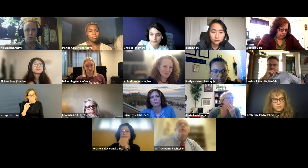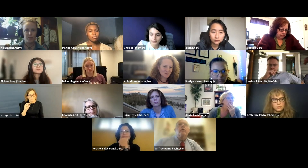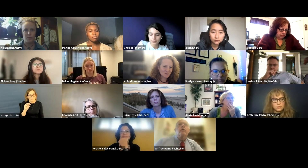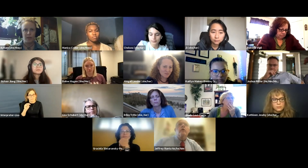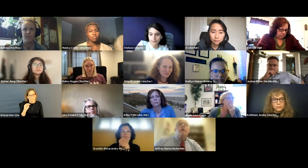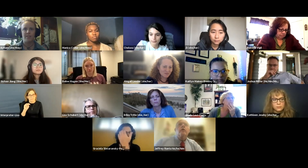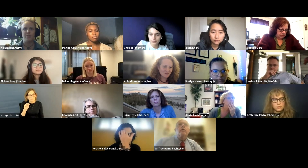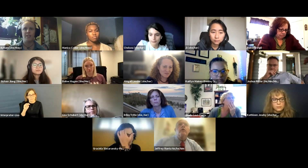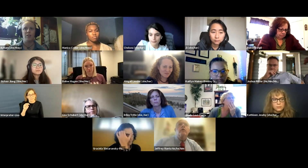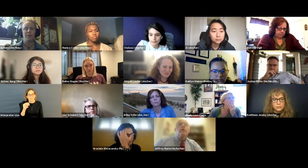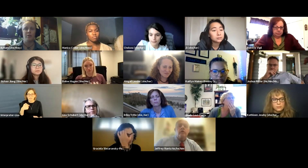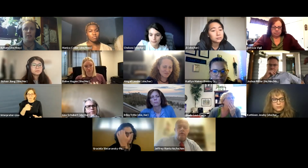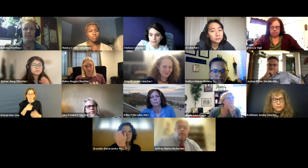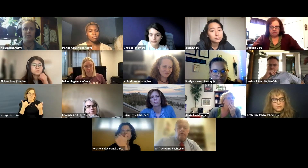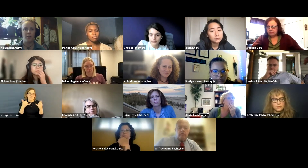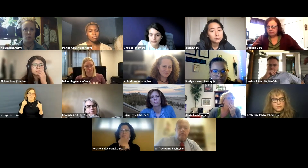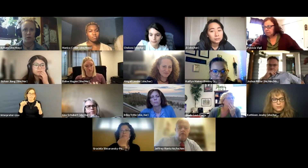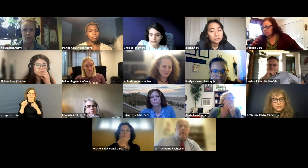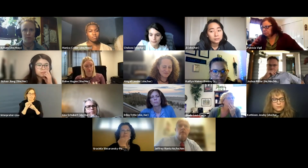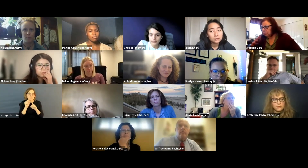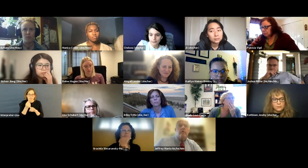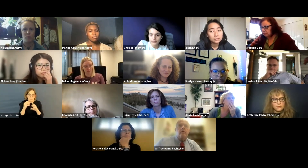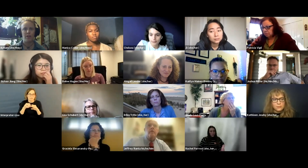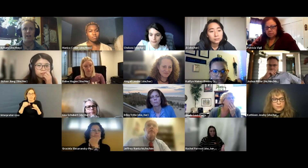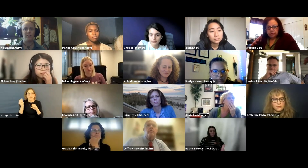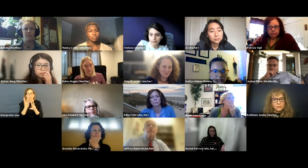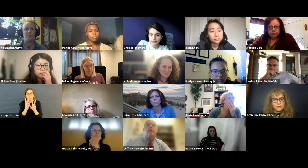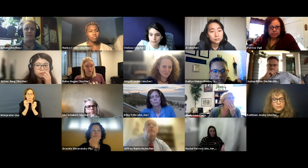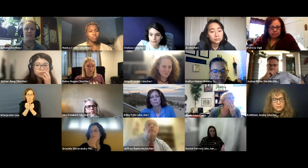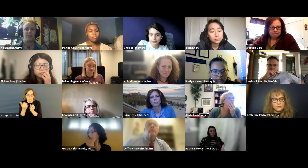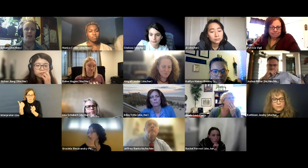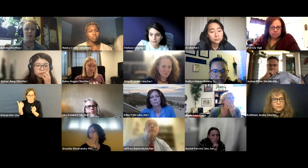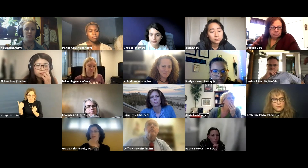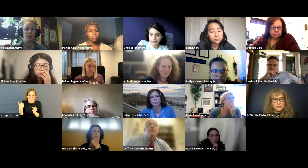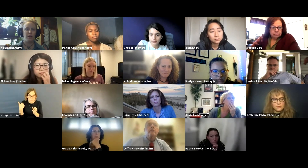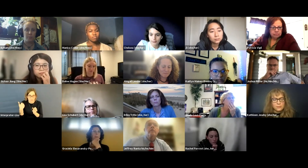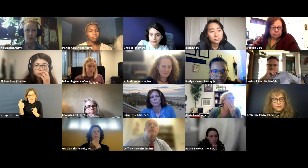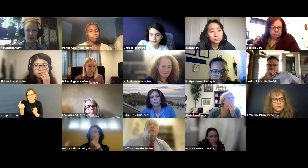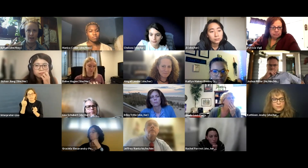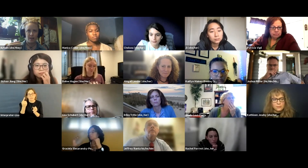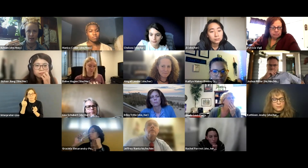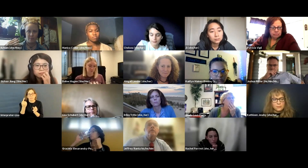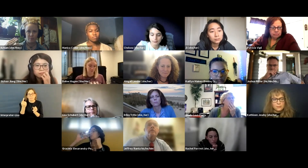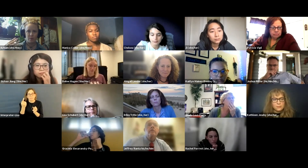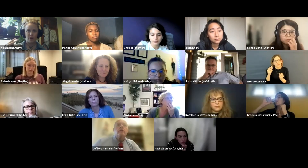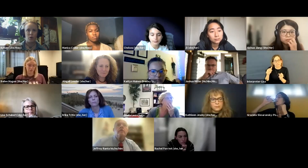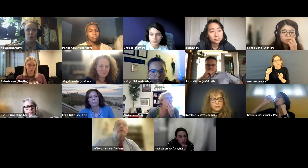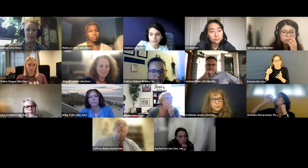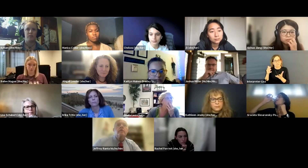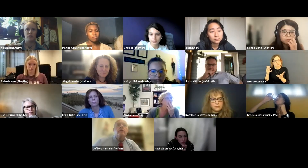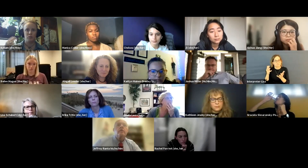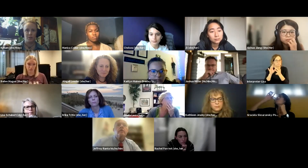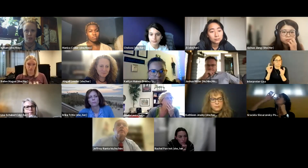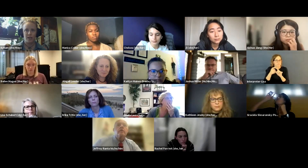So we've played this scenario in other workshops before, and something that was brought up by